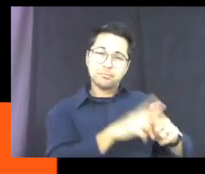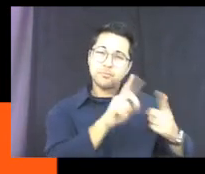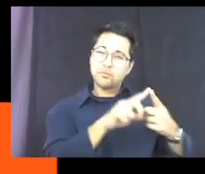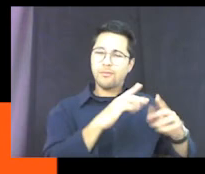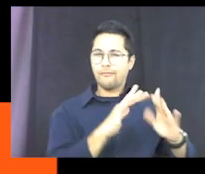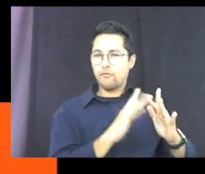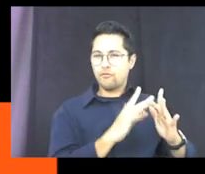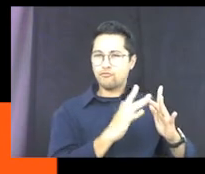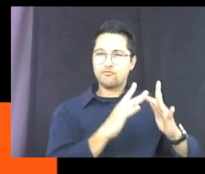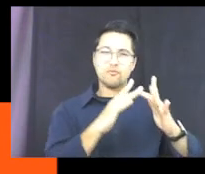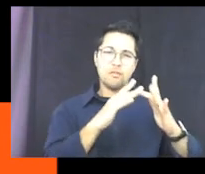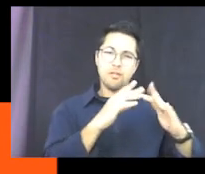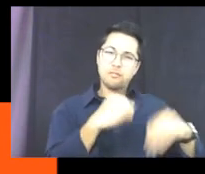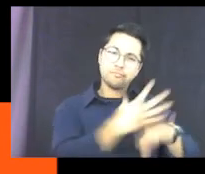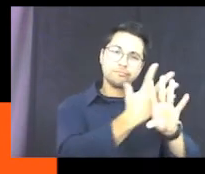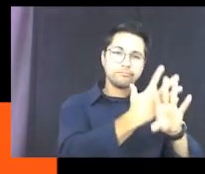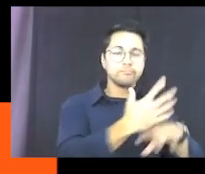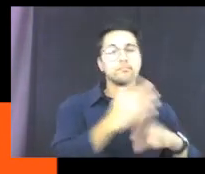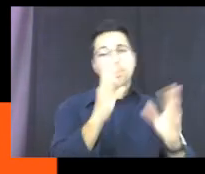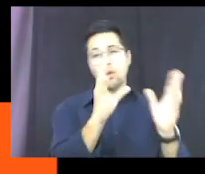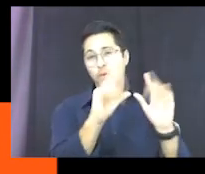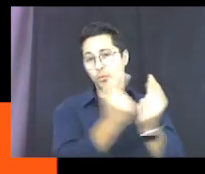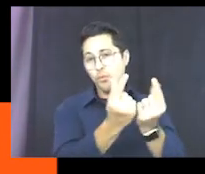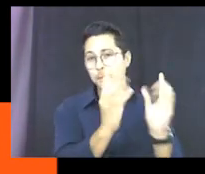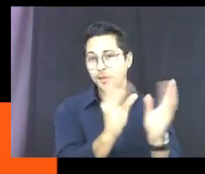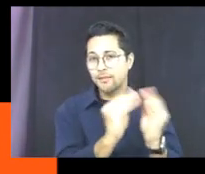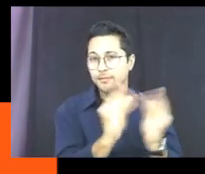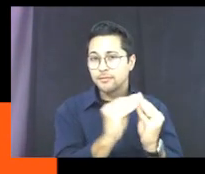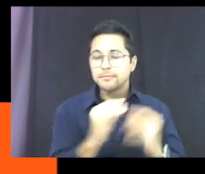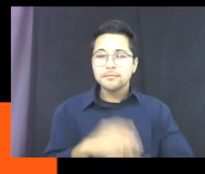social interactions and group meetings.